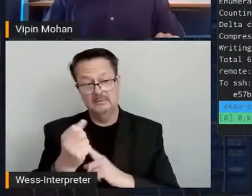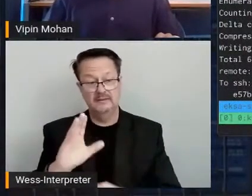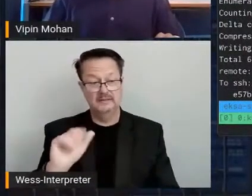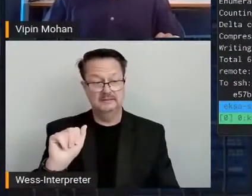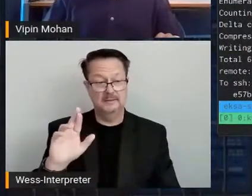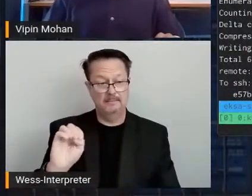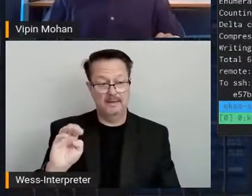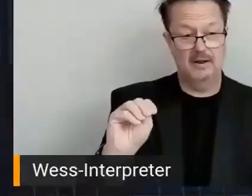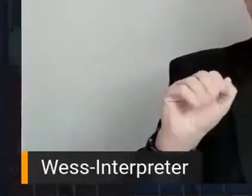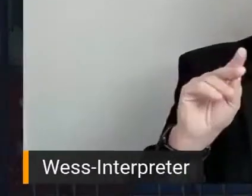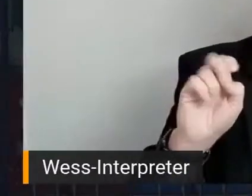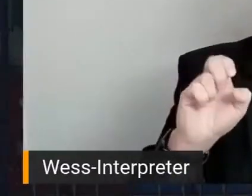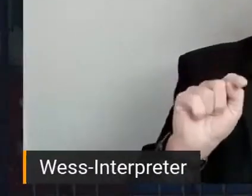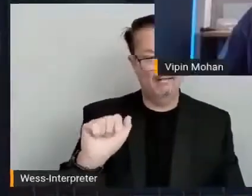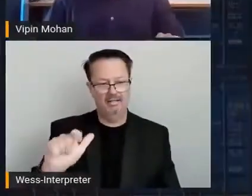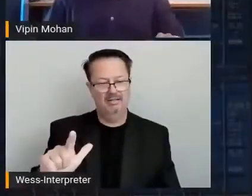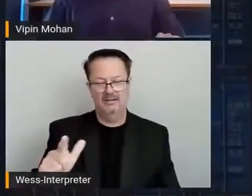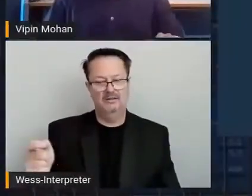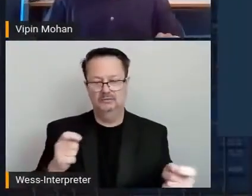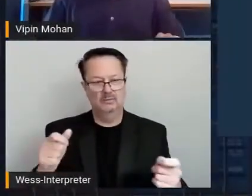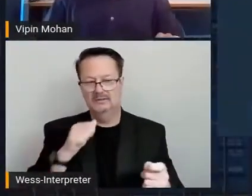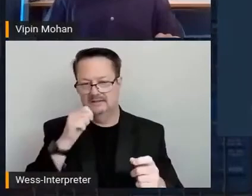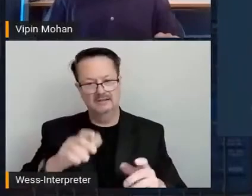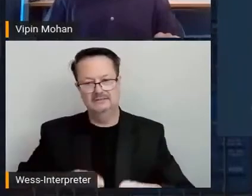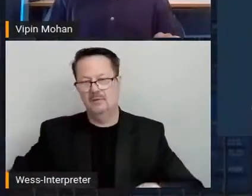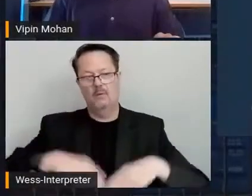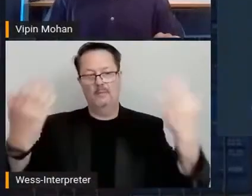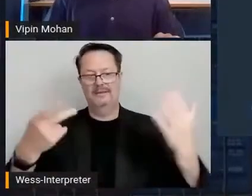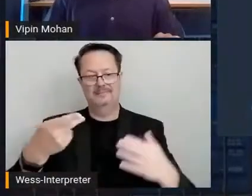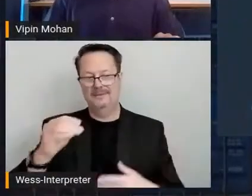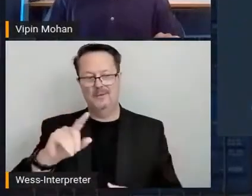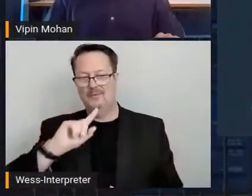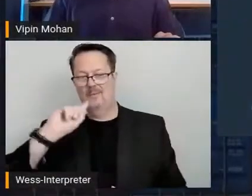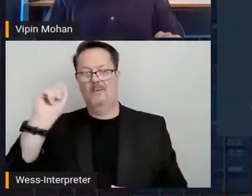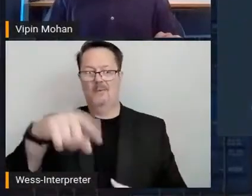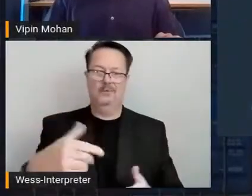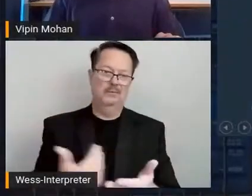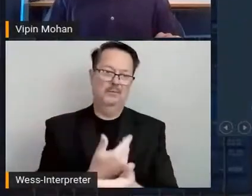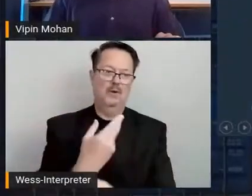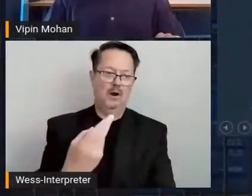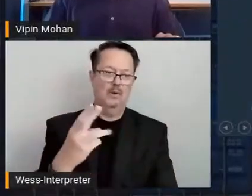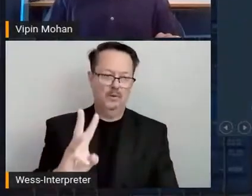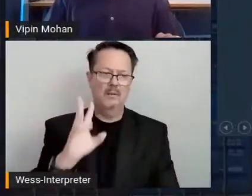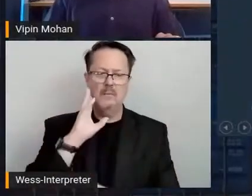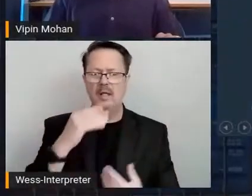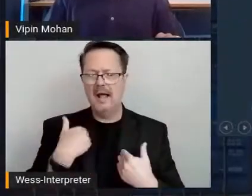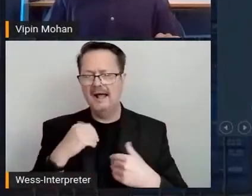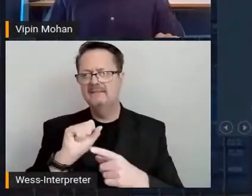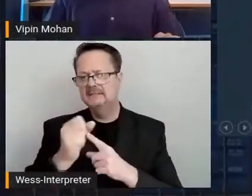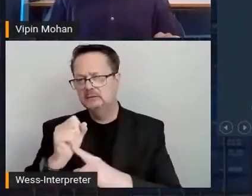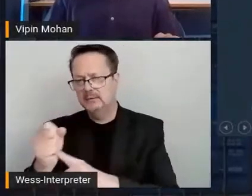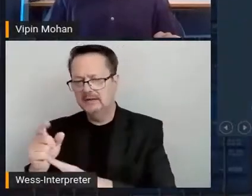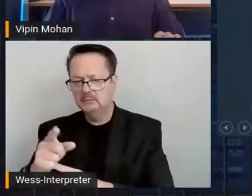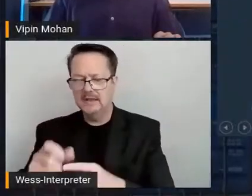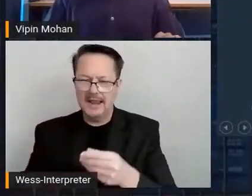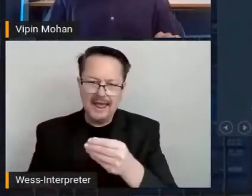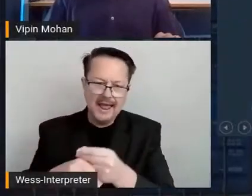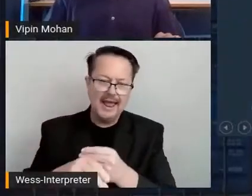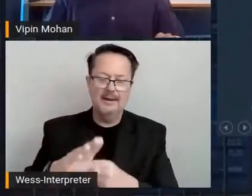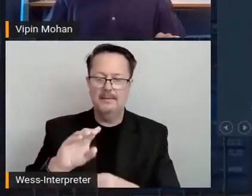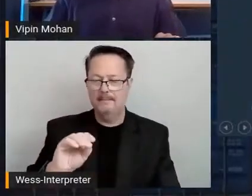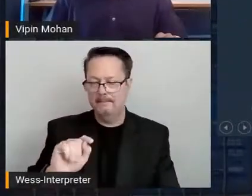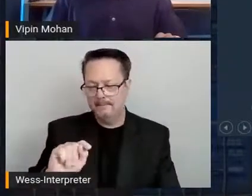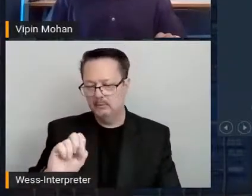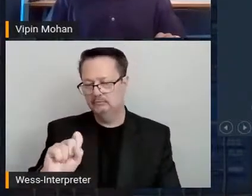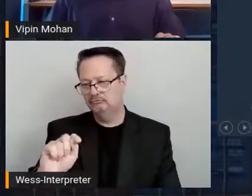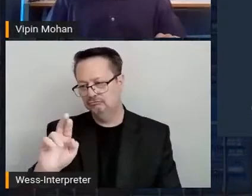the controller doesn't open a PO to like order new hardware, but there'll be situations where you'll be able to add in Bootstrap and create a new